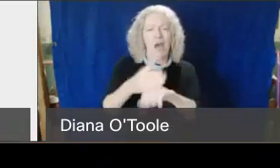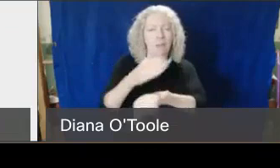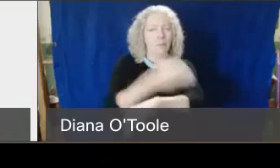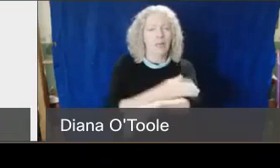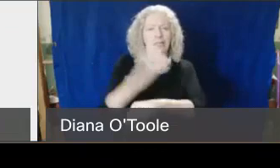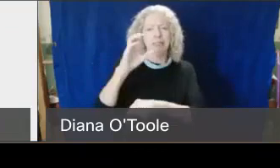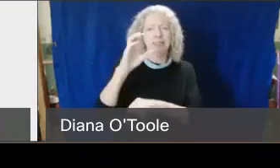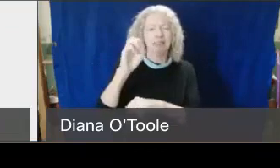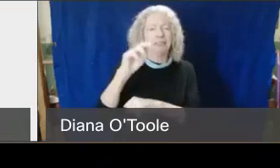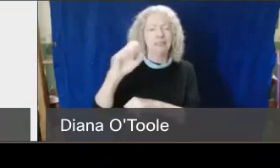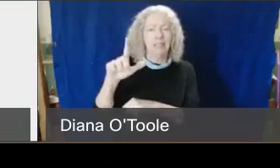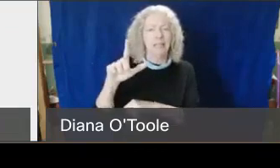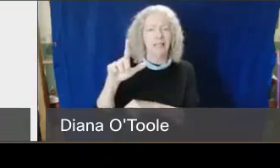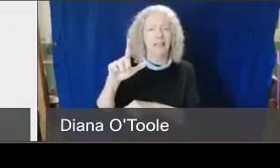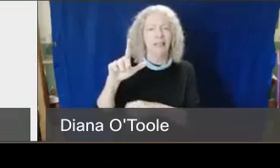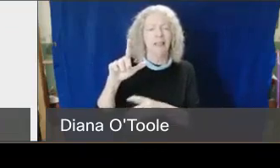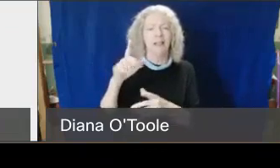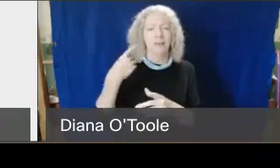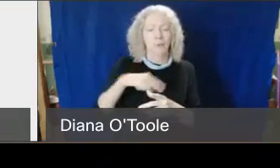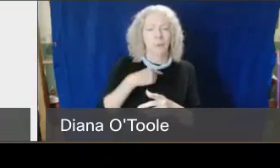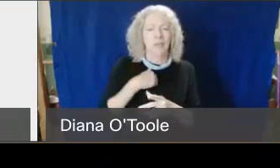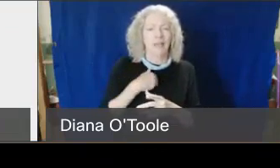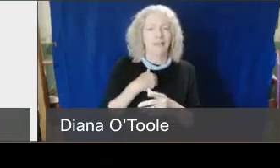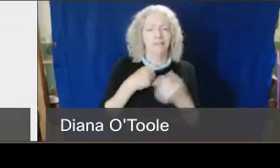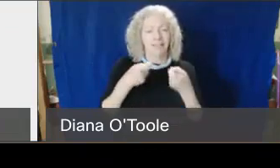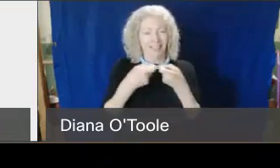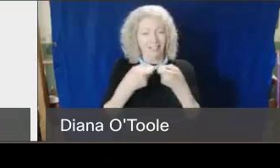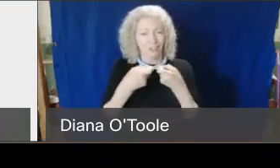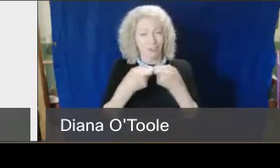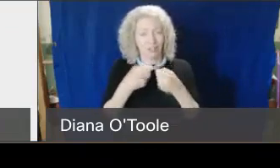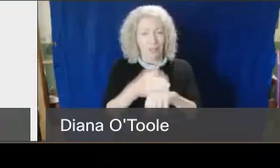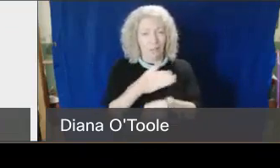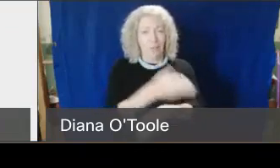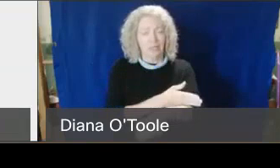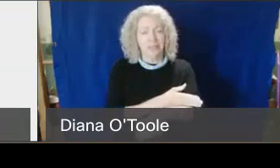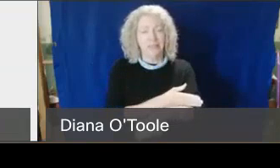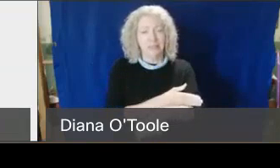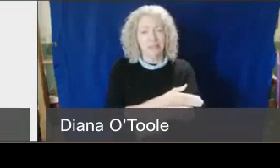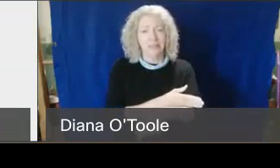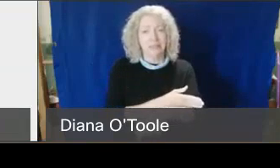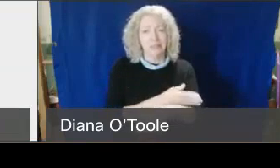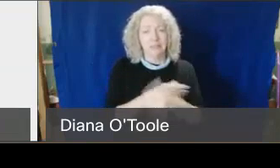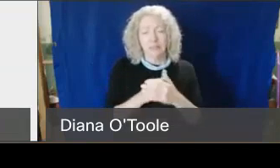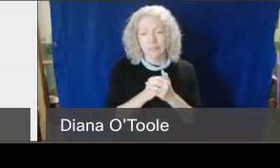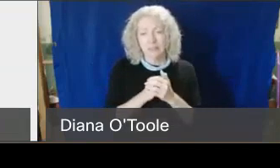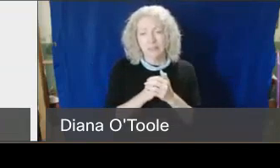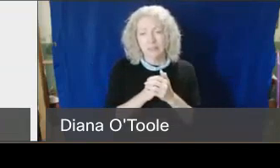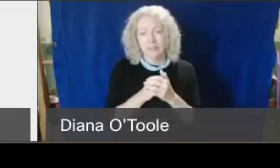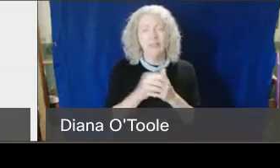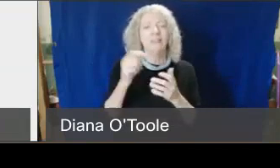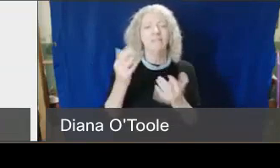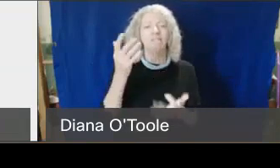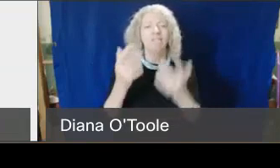really rough shape here with our electrical system. Fire sprinkler project downtown is underway and should be completed